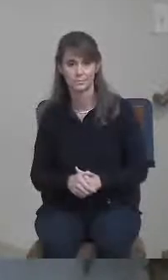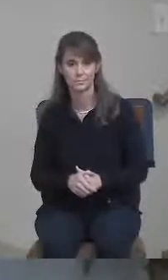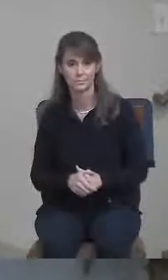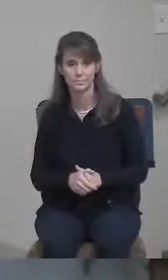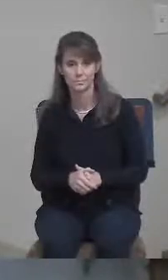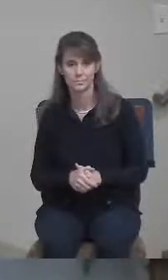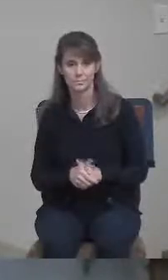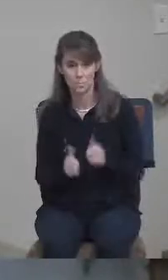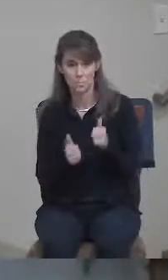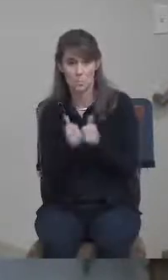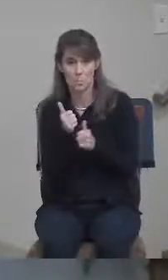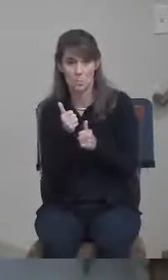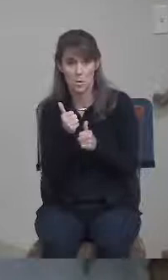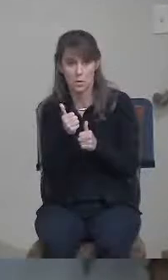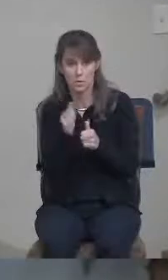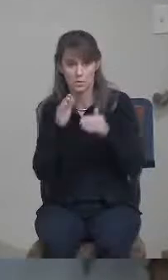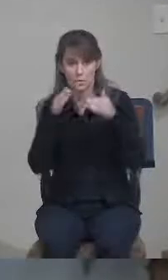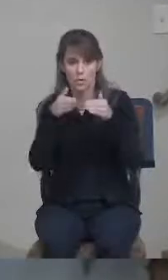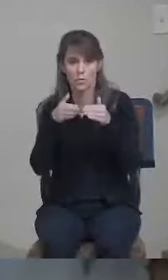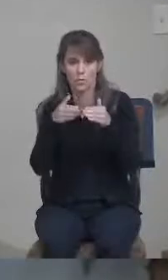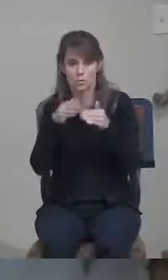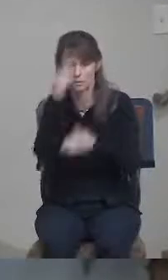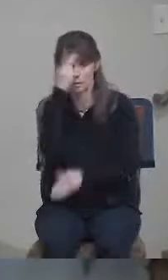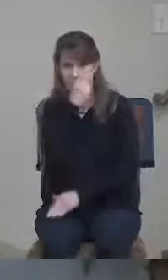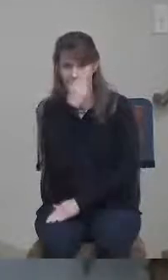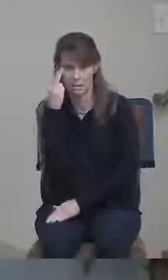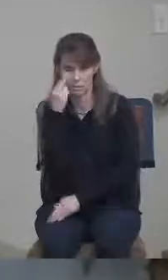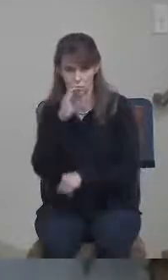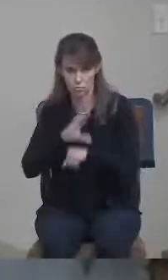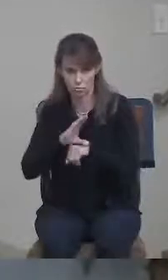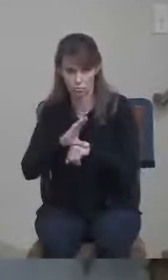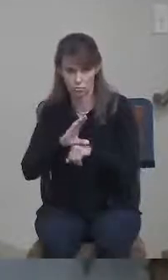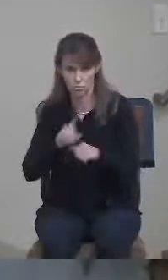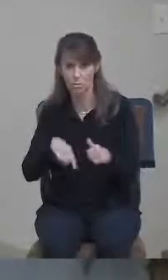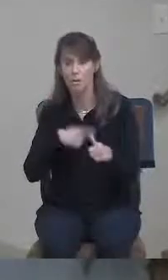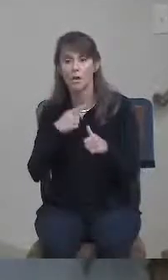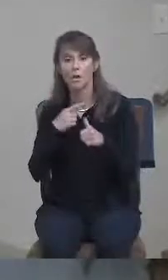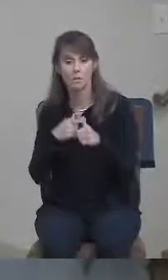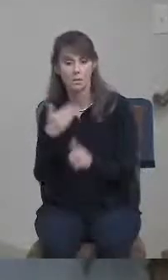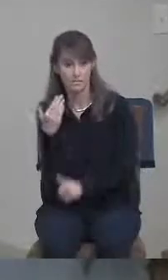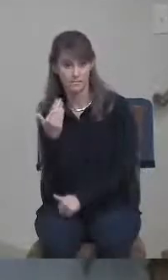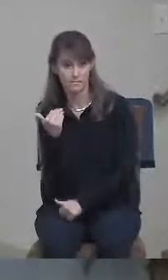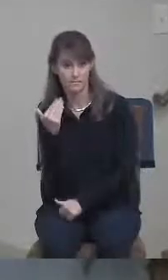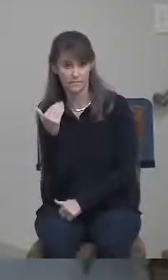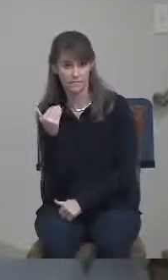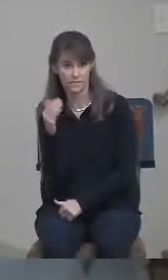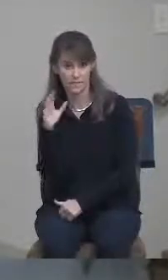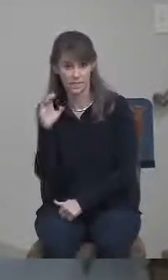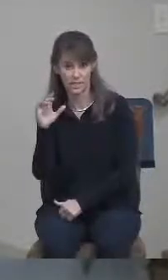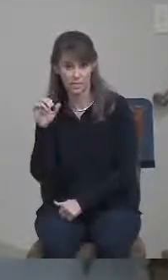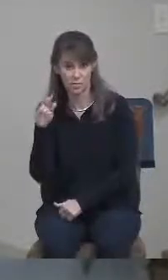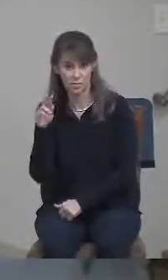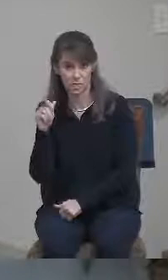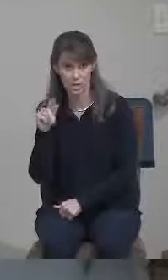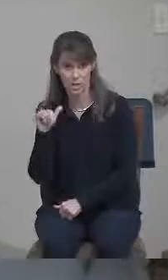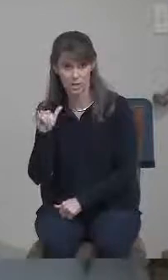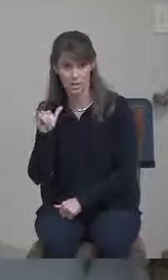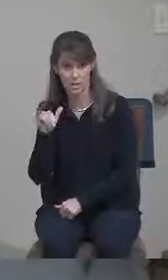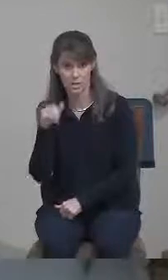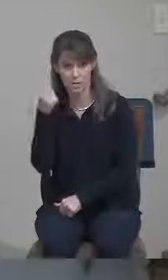Church. Then along about the 15th century, there was a movement called the Reformation,